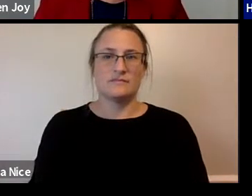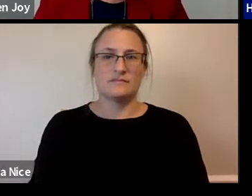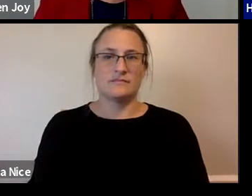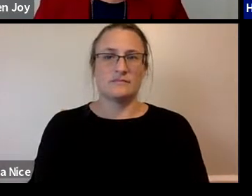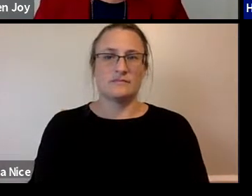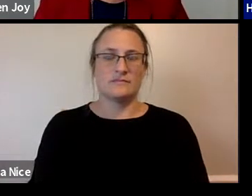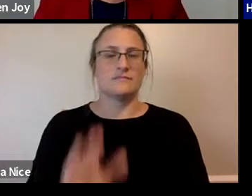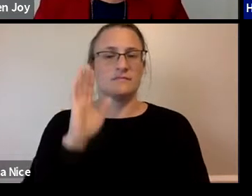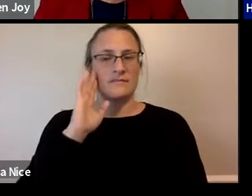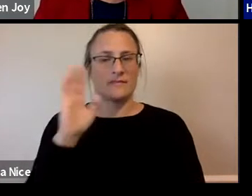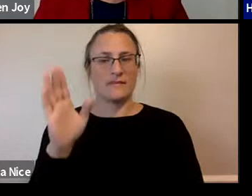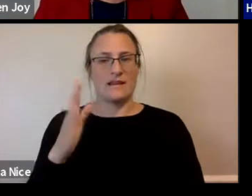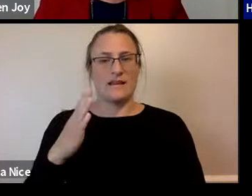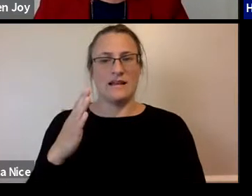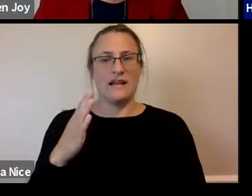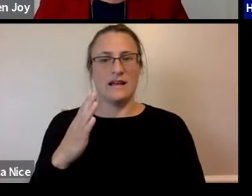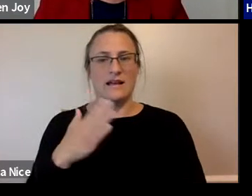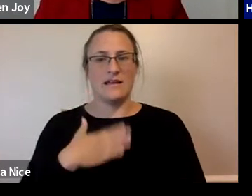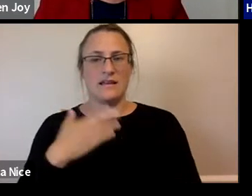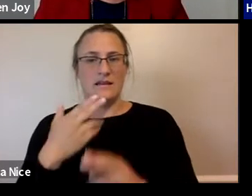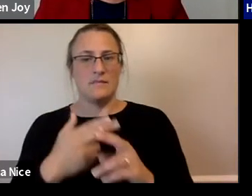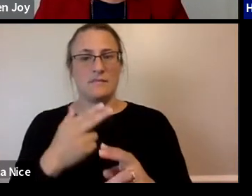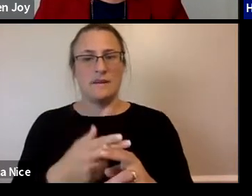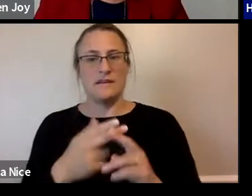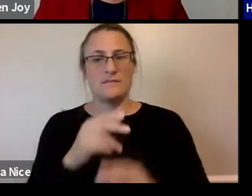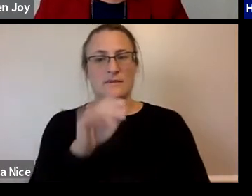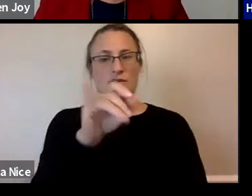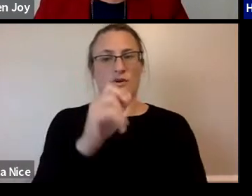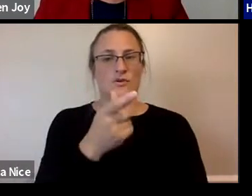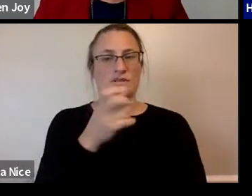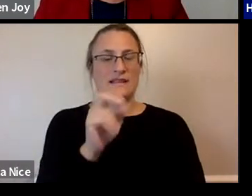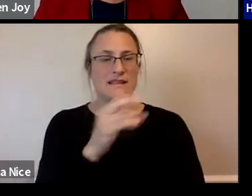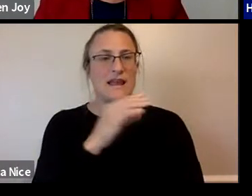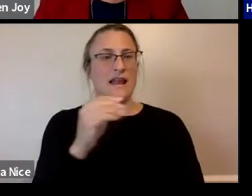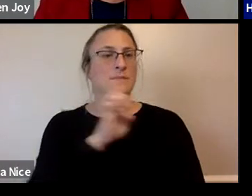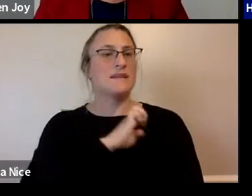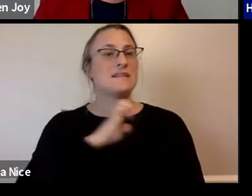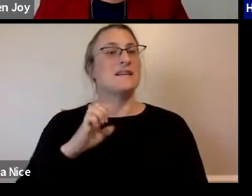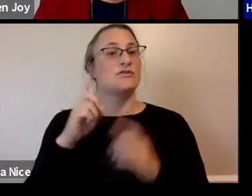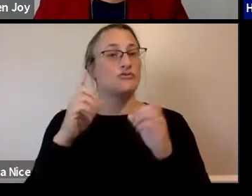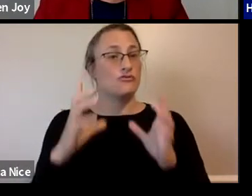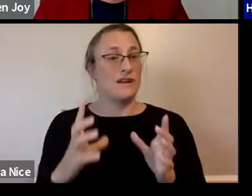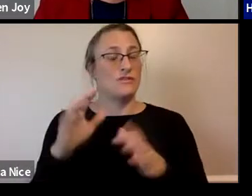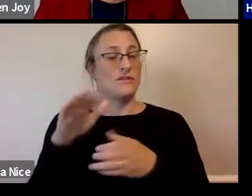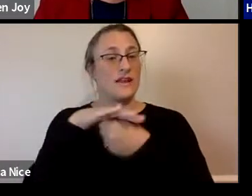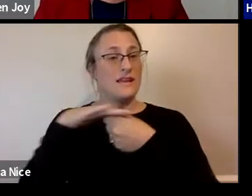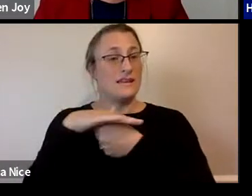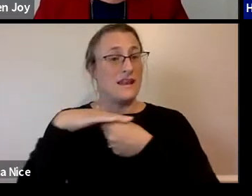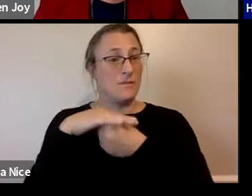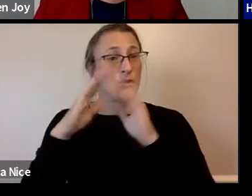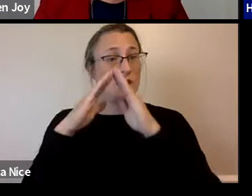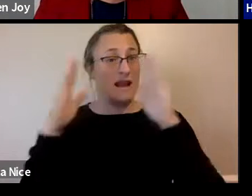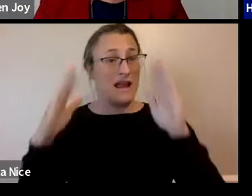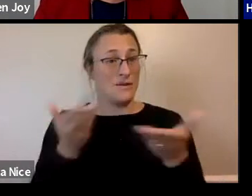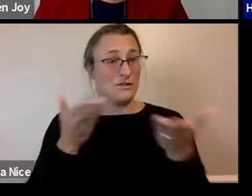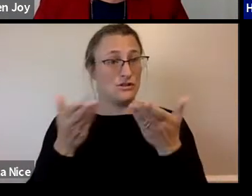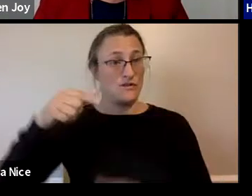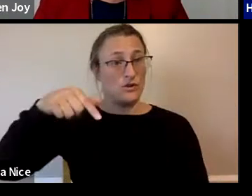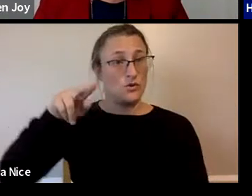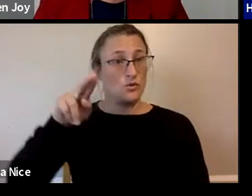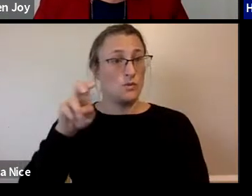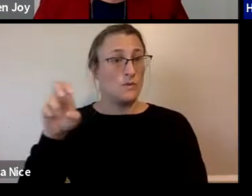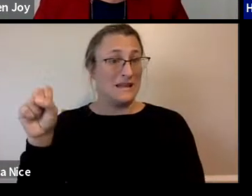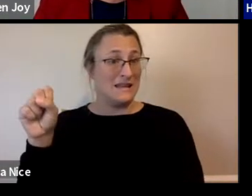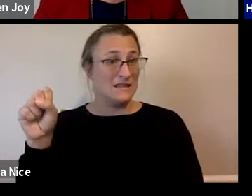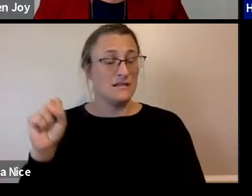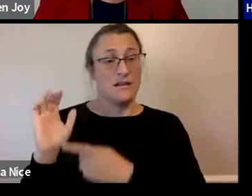Greetings, my name is Jocelyn Henao Estrella, and I am Executive Director of Neighborhood Housing Services of Queens. For 25 years, we have